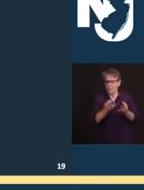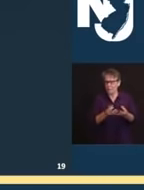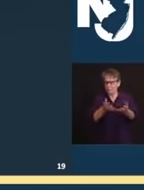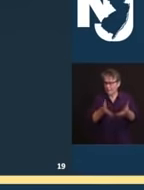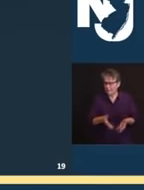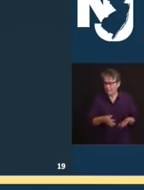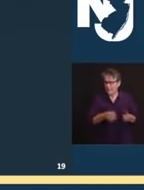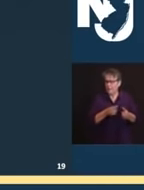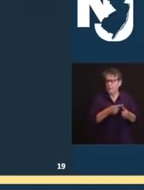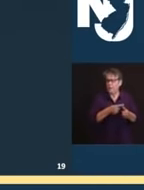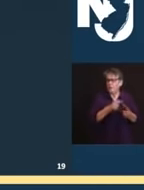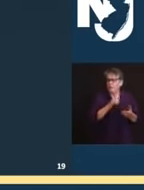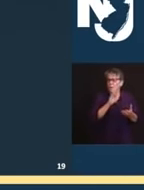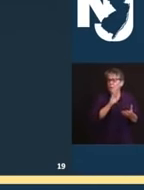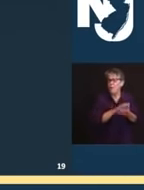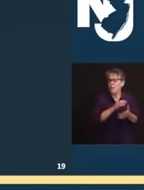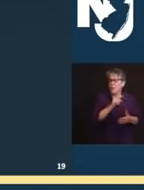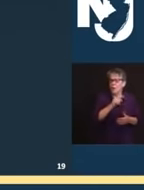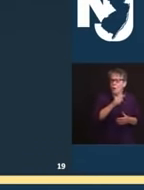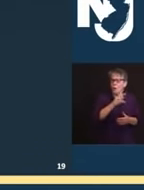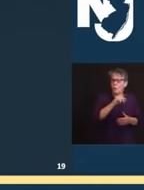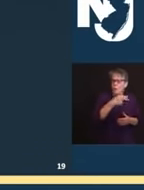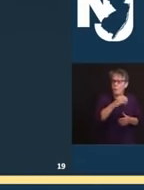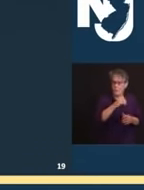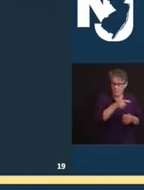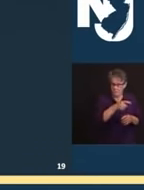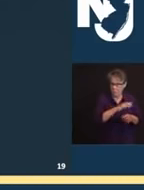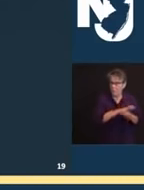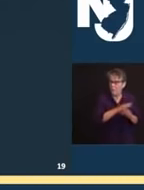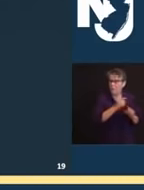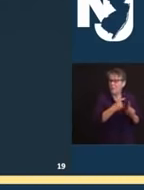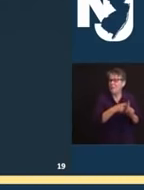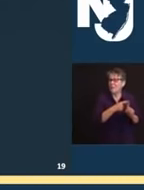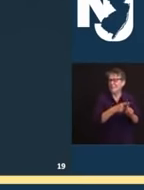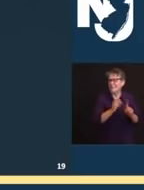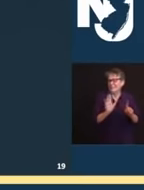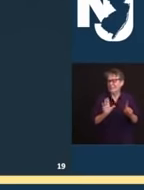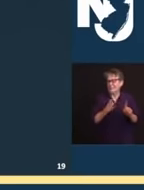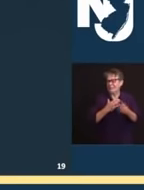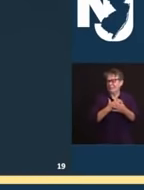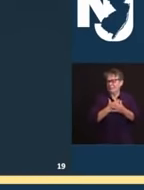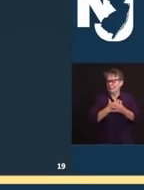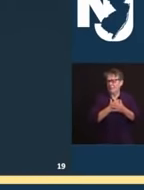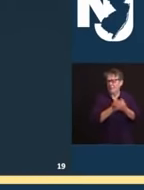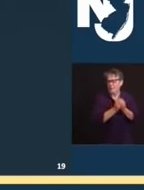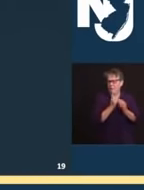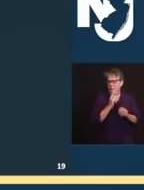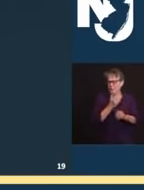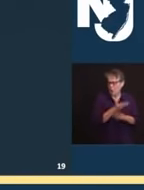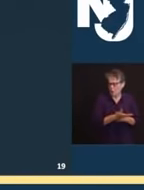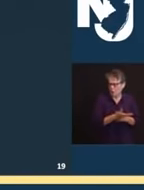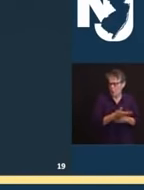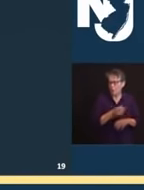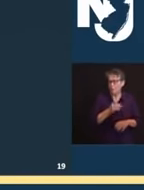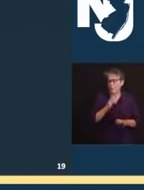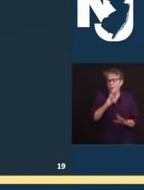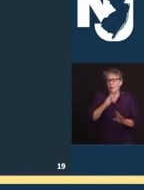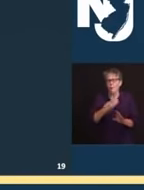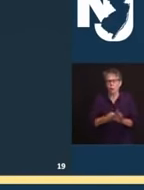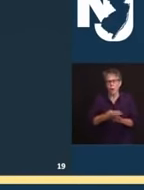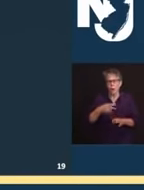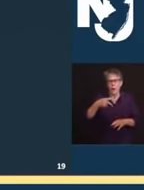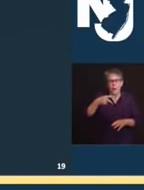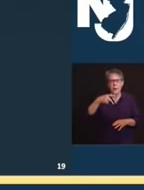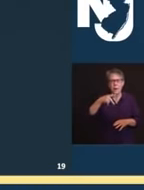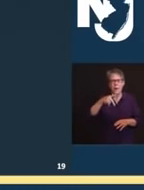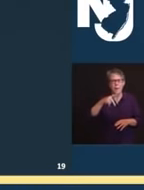COVID positive. Please keep her in your prayers. His daughter, Payal, or their daughter, Payal, and son,